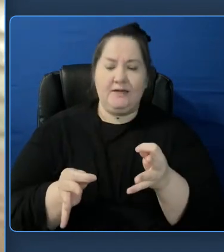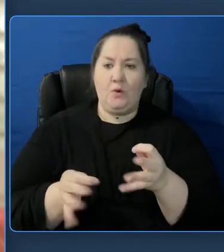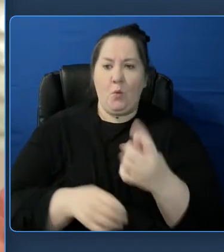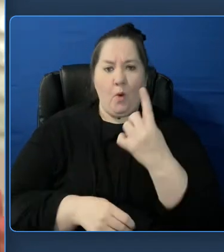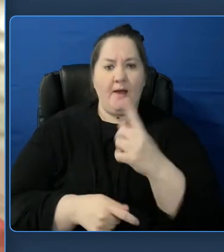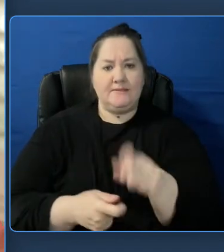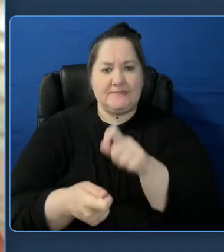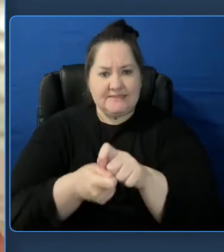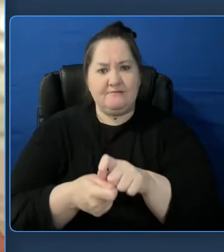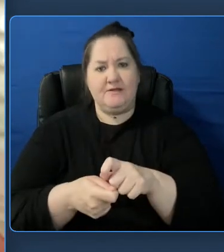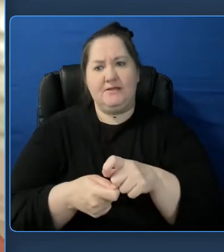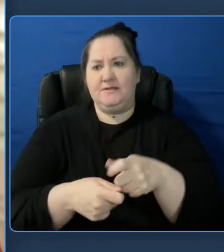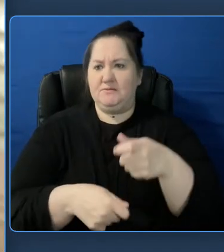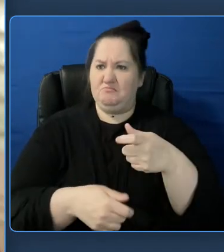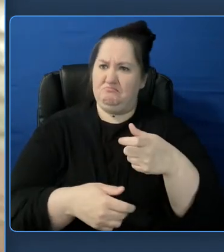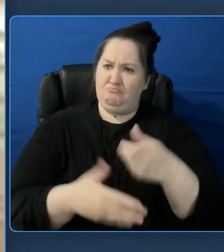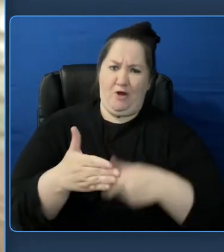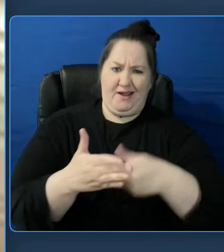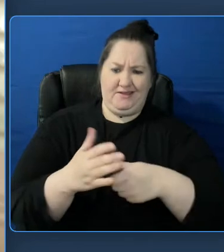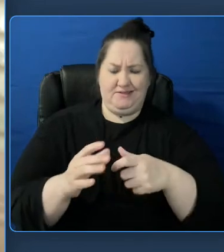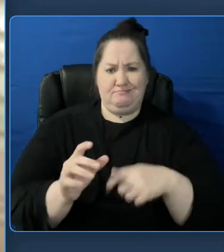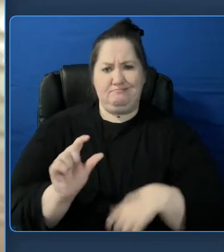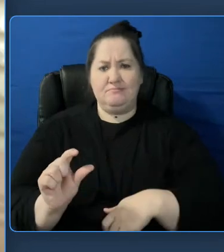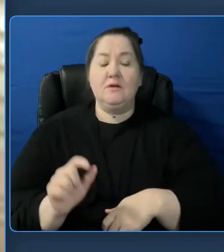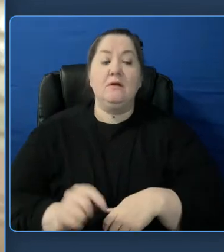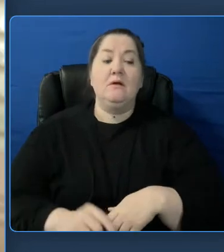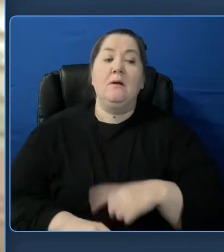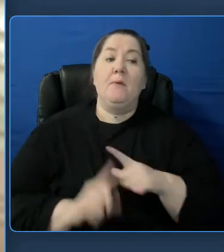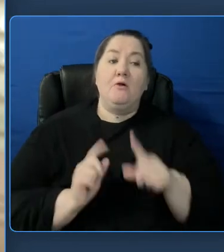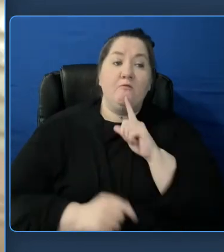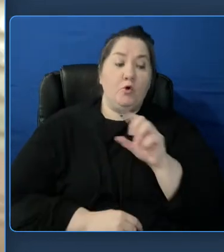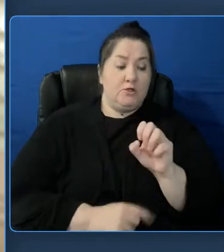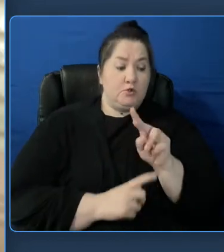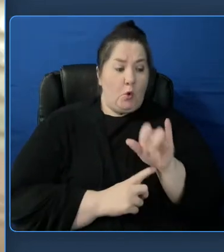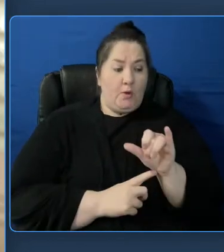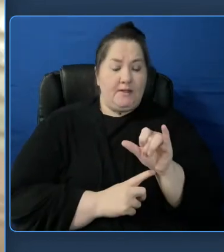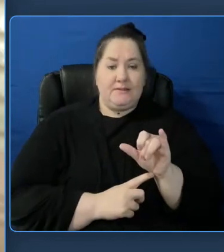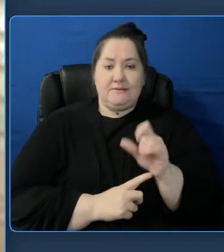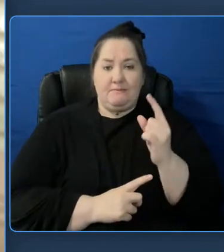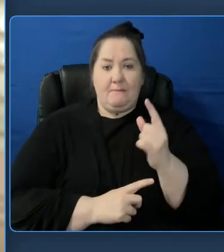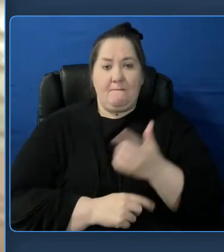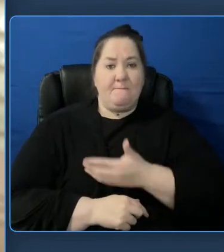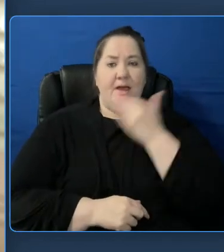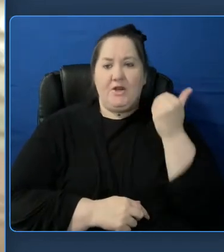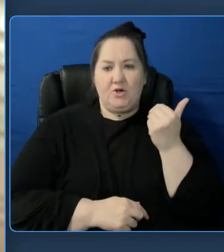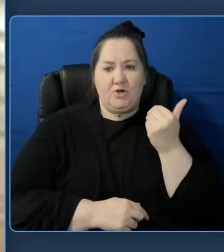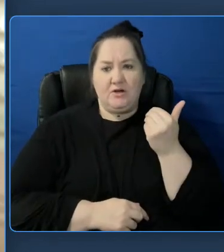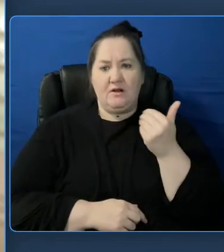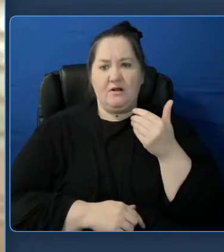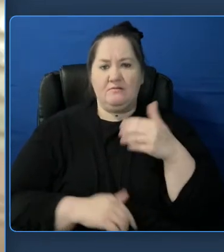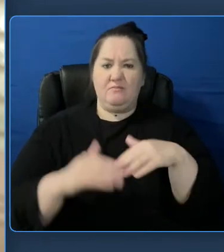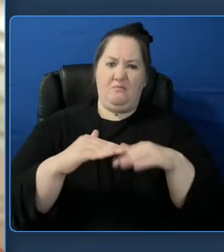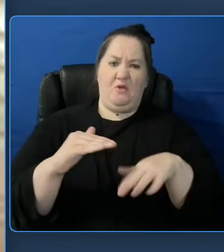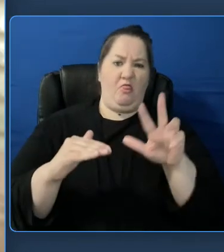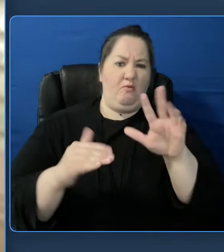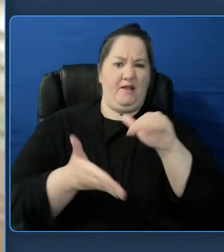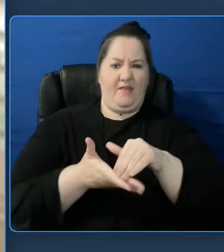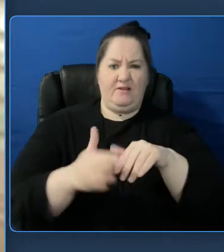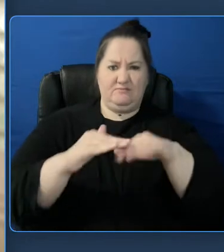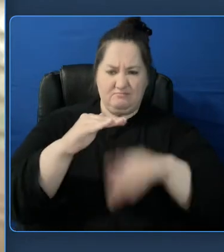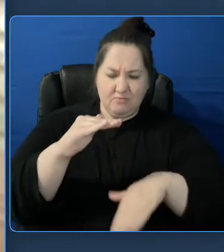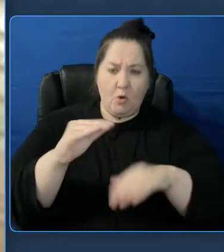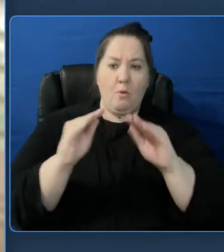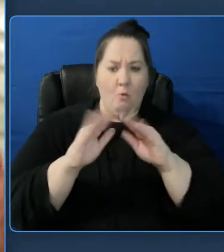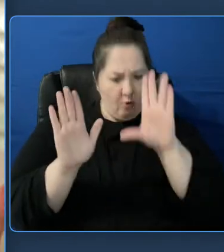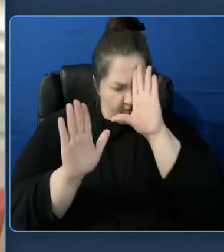in a certain price point. I think that the real price points for them are something dramatically better under $3,000 and something that is much